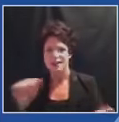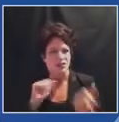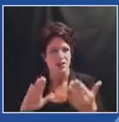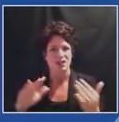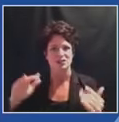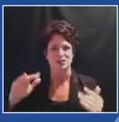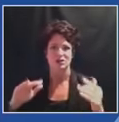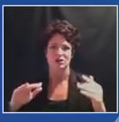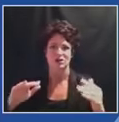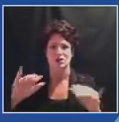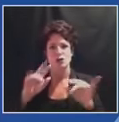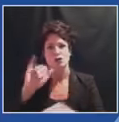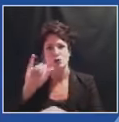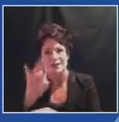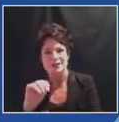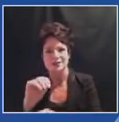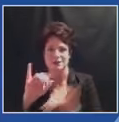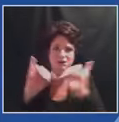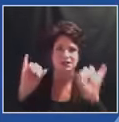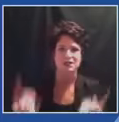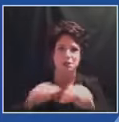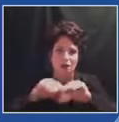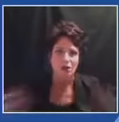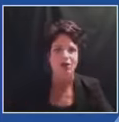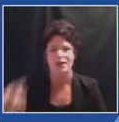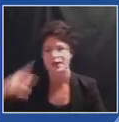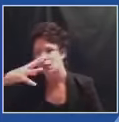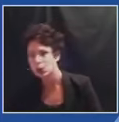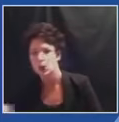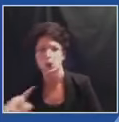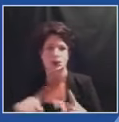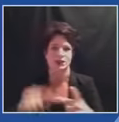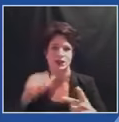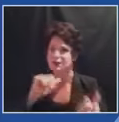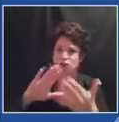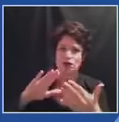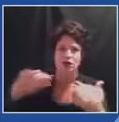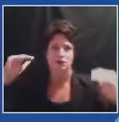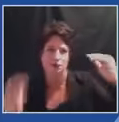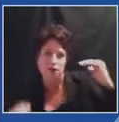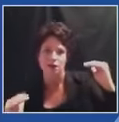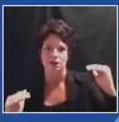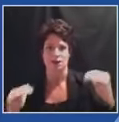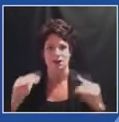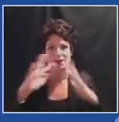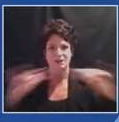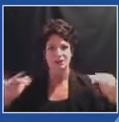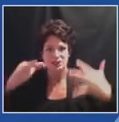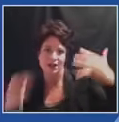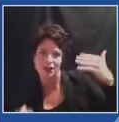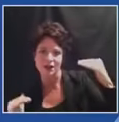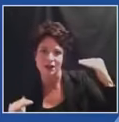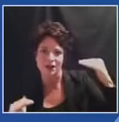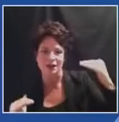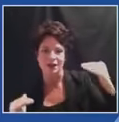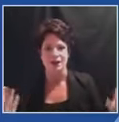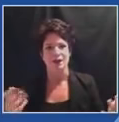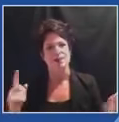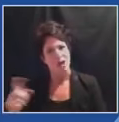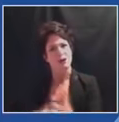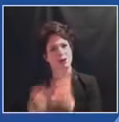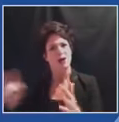underlying systemic racism that shapes them? You know the answer. Of course not. That would require him to step